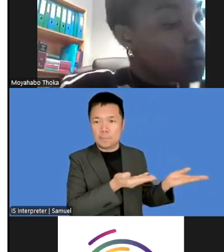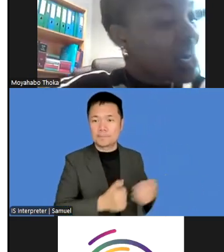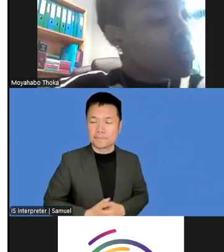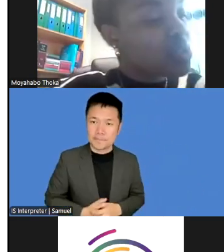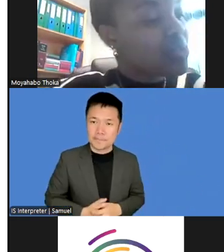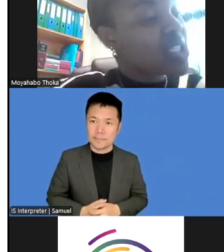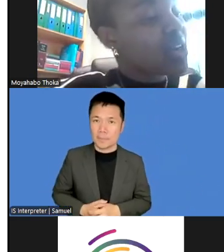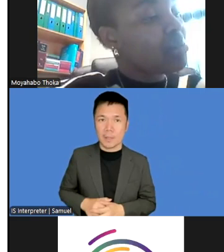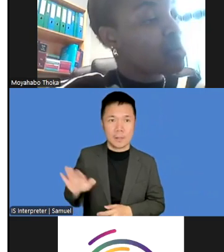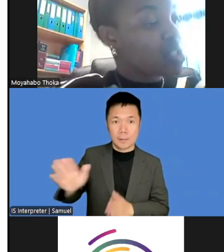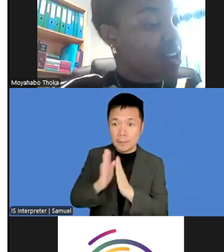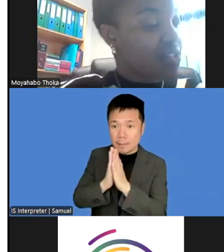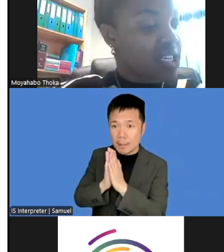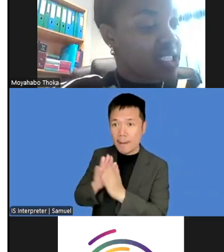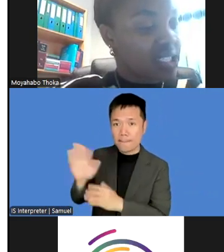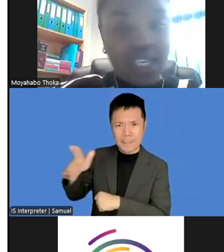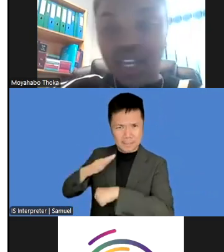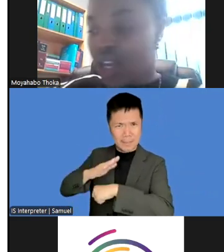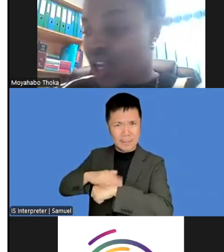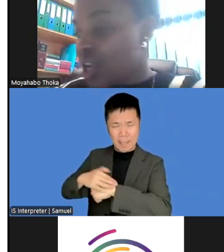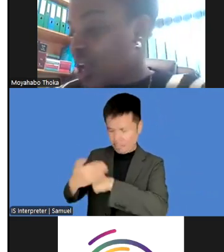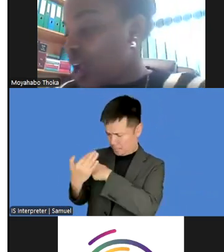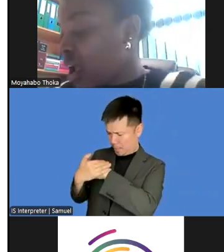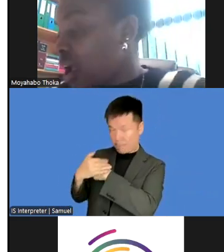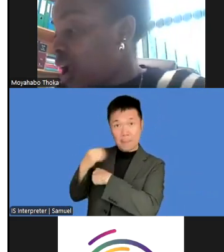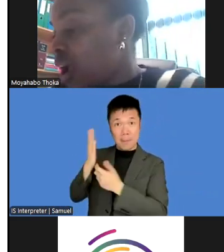have to hold me accountable for time because I have a tendency.